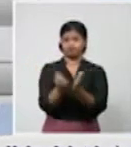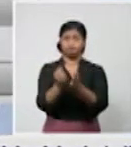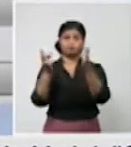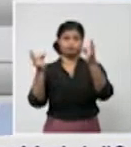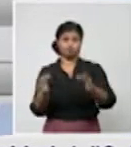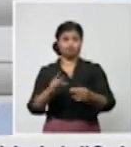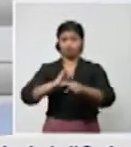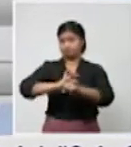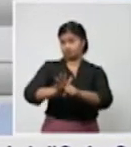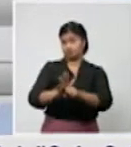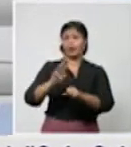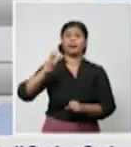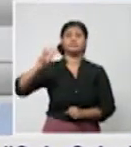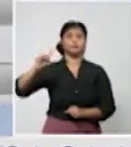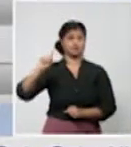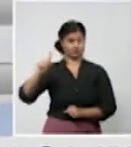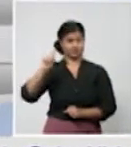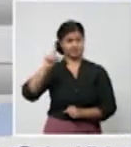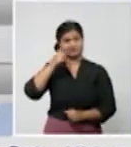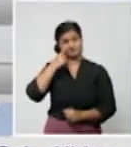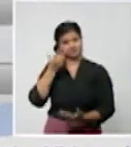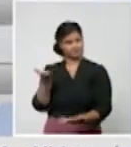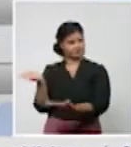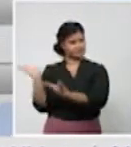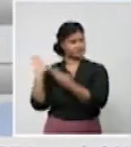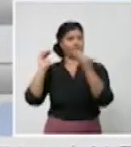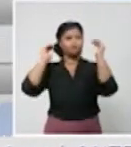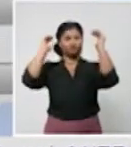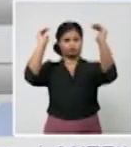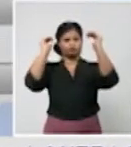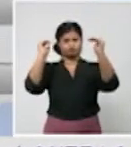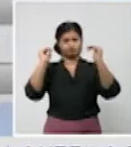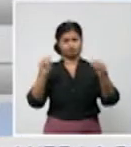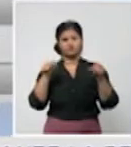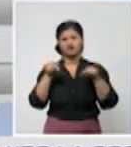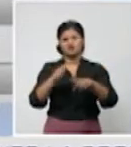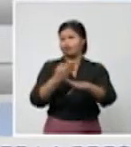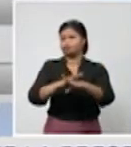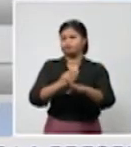and SARS-CoV-2. Thus, we accumulate